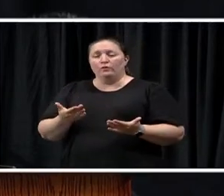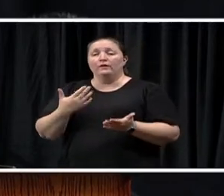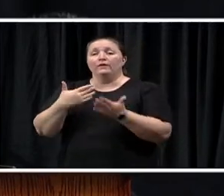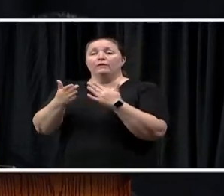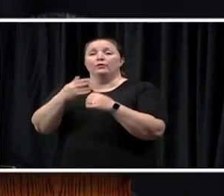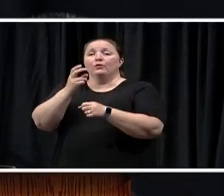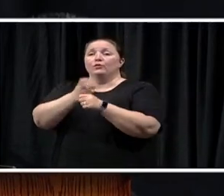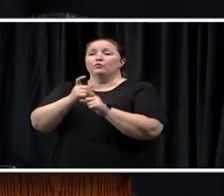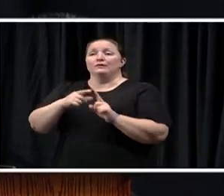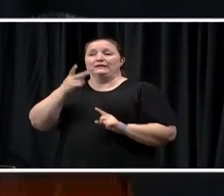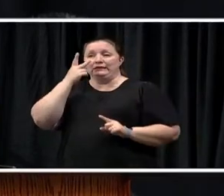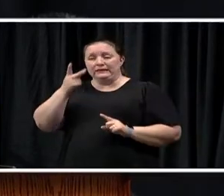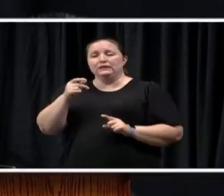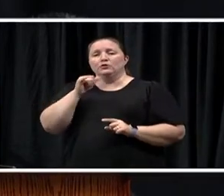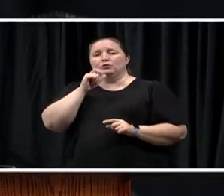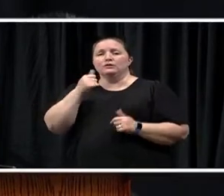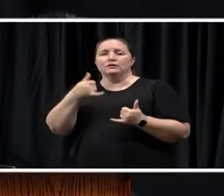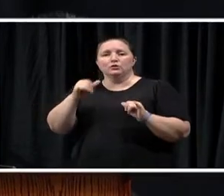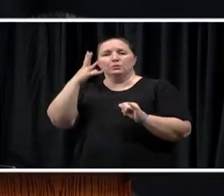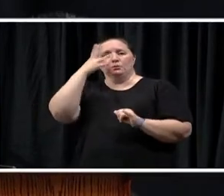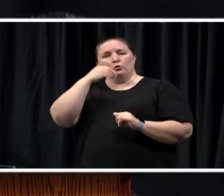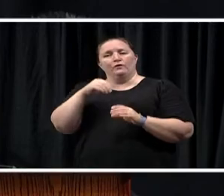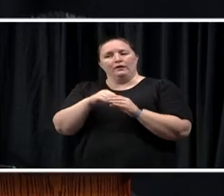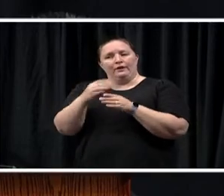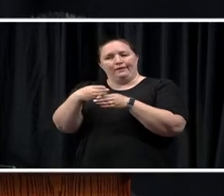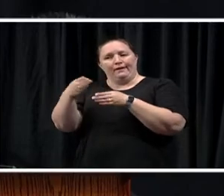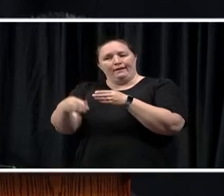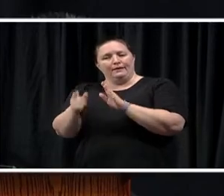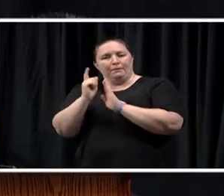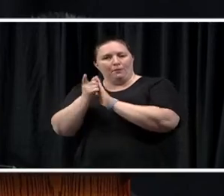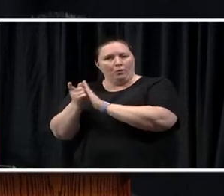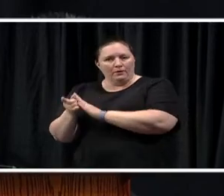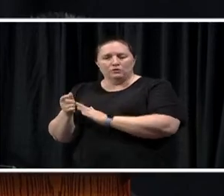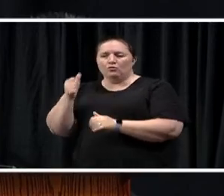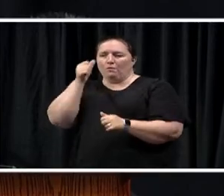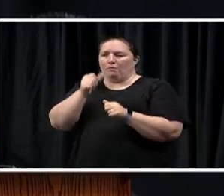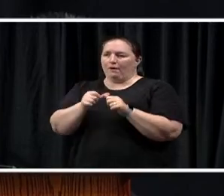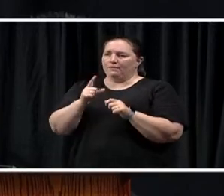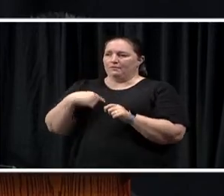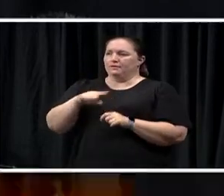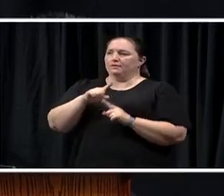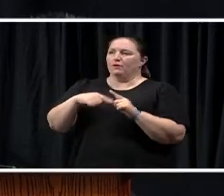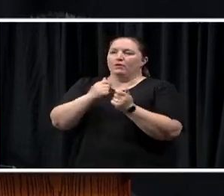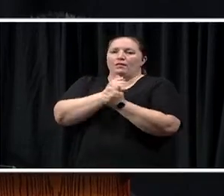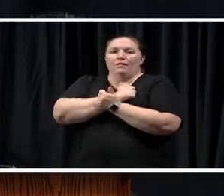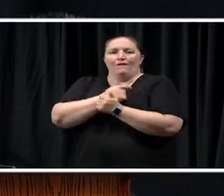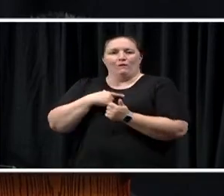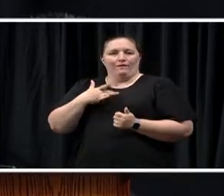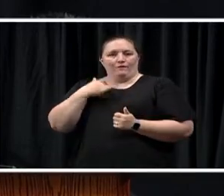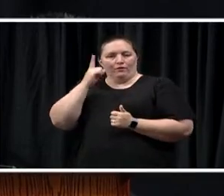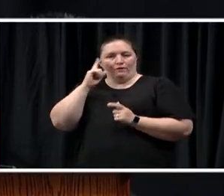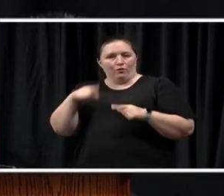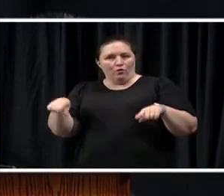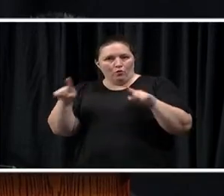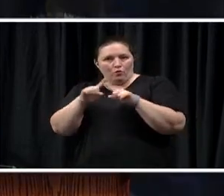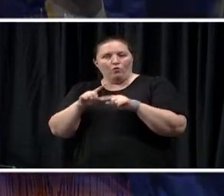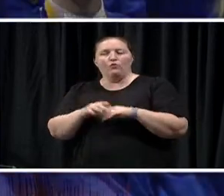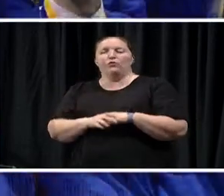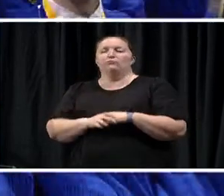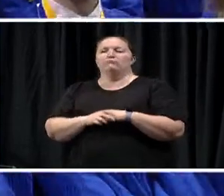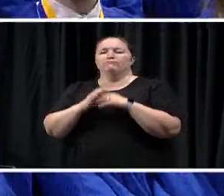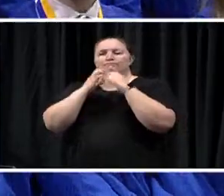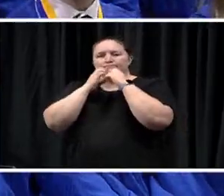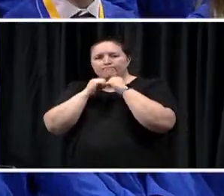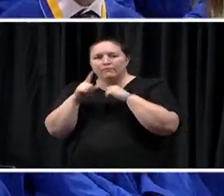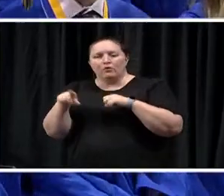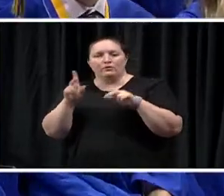see, there is beauty in the endings. They remind us of all the love we have for those around us, and we get to hold on to those people a little